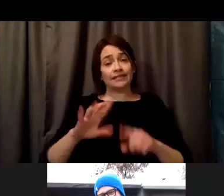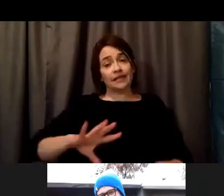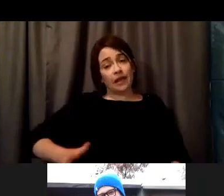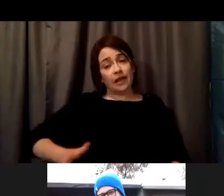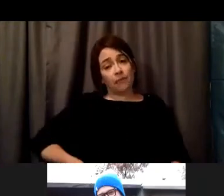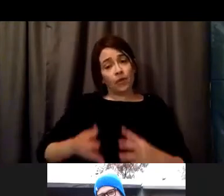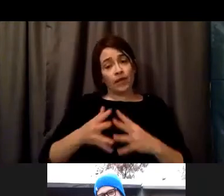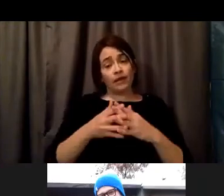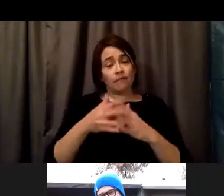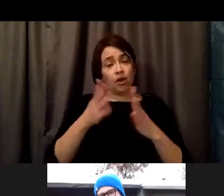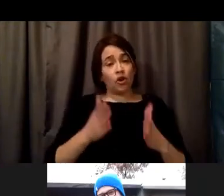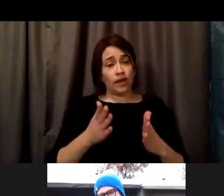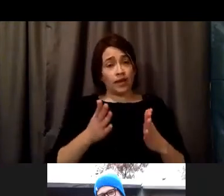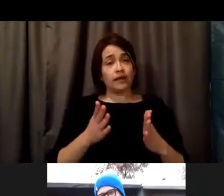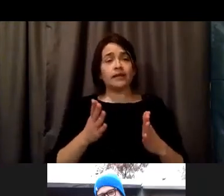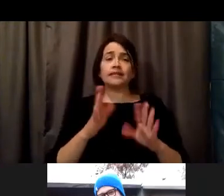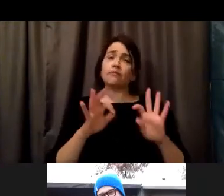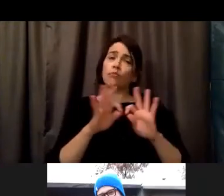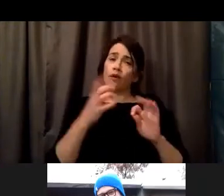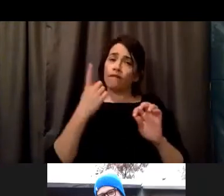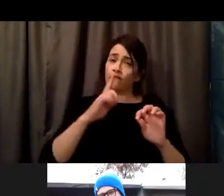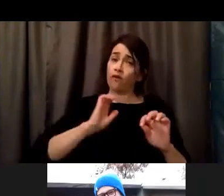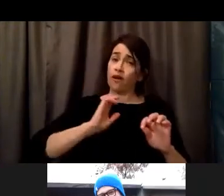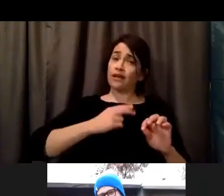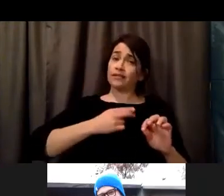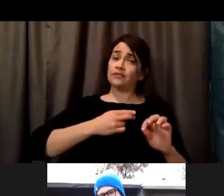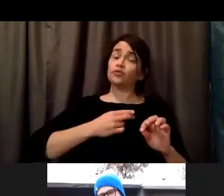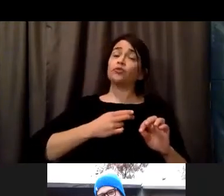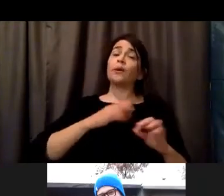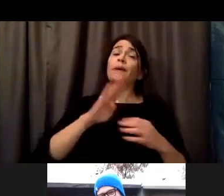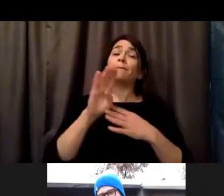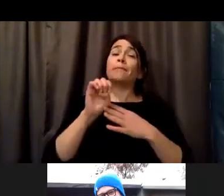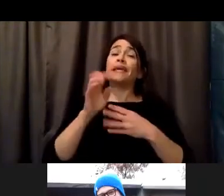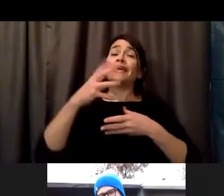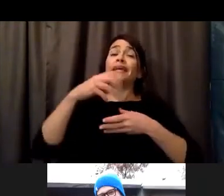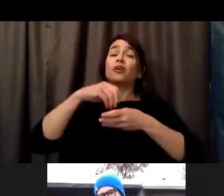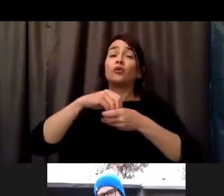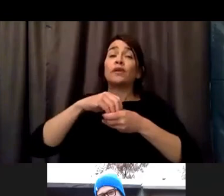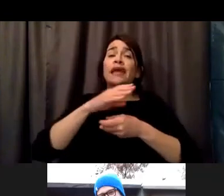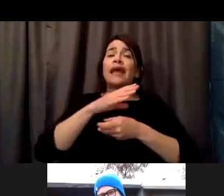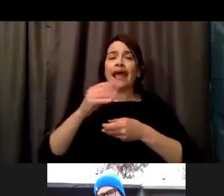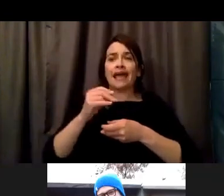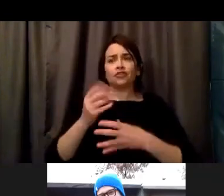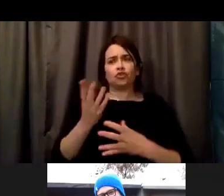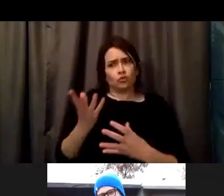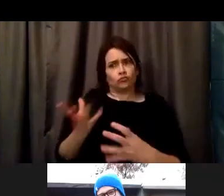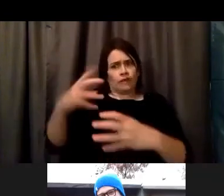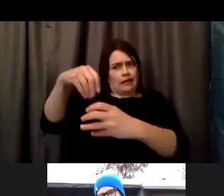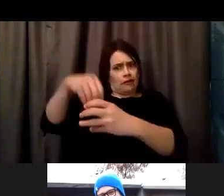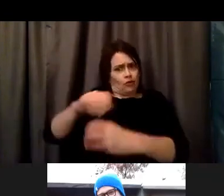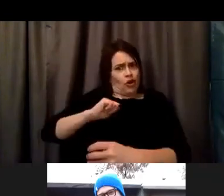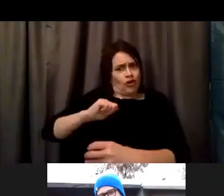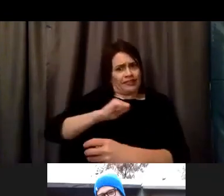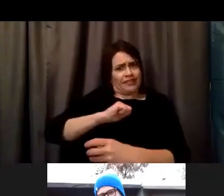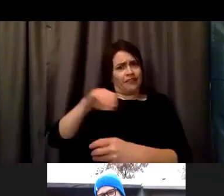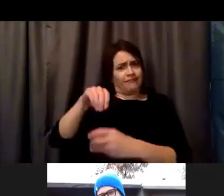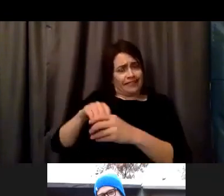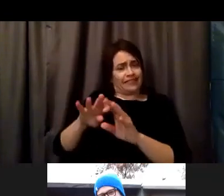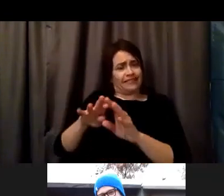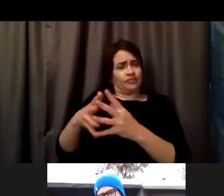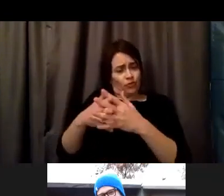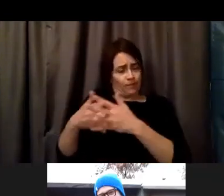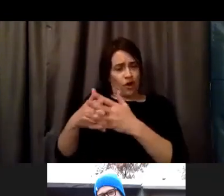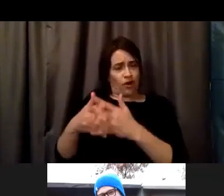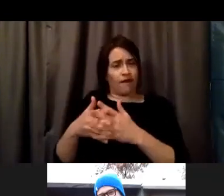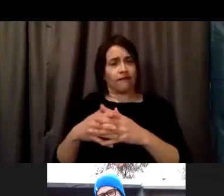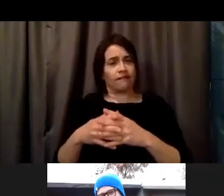to take ourselves and include ourselves in America, to be a part of America, and to add value to what